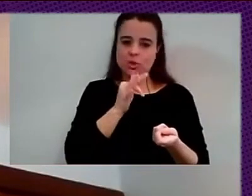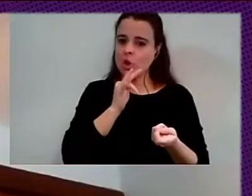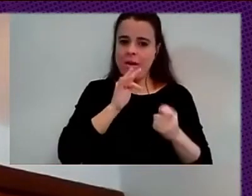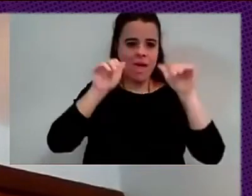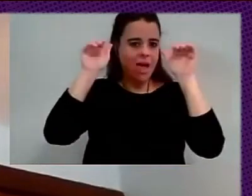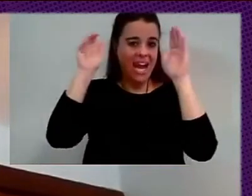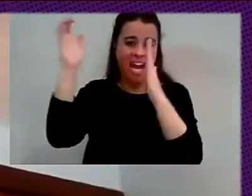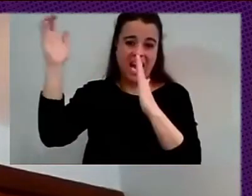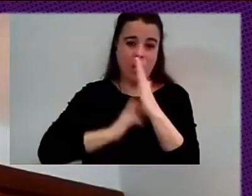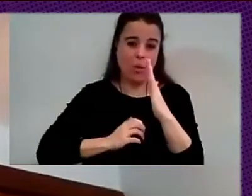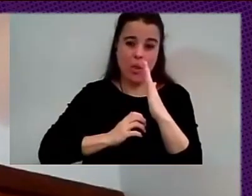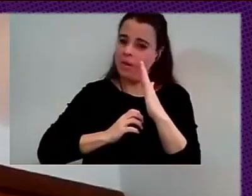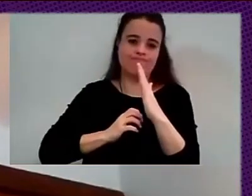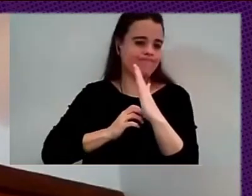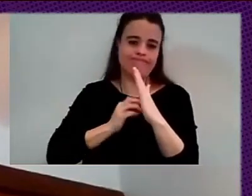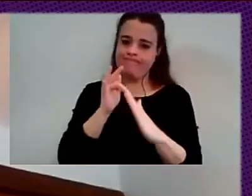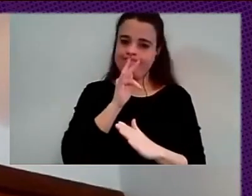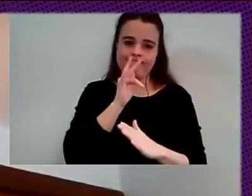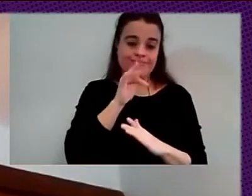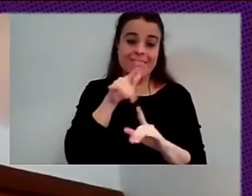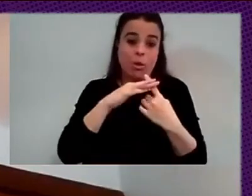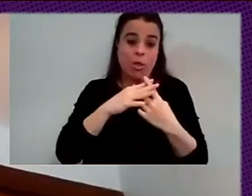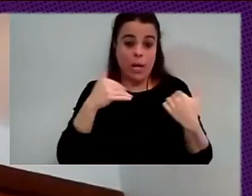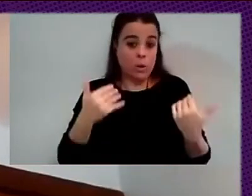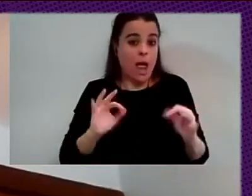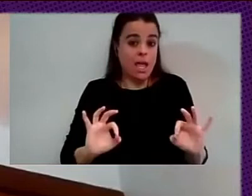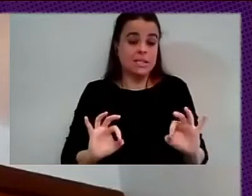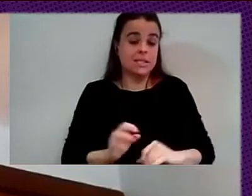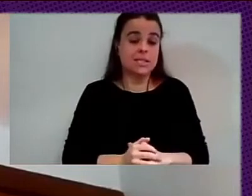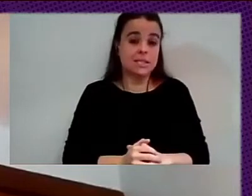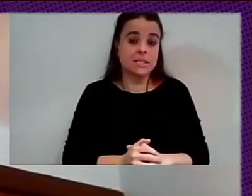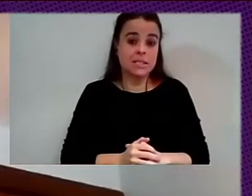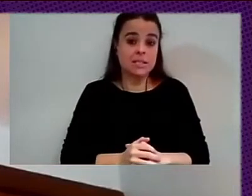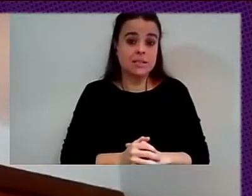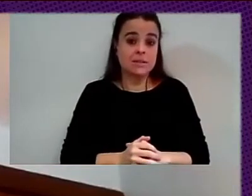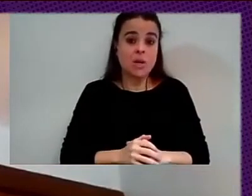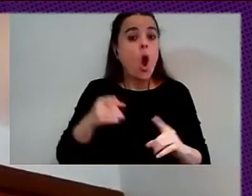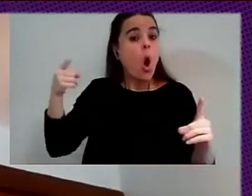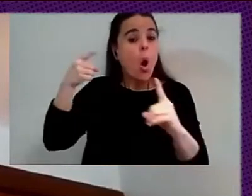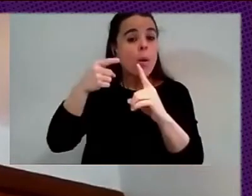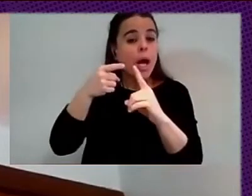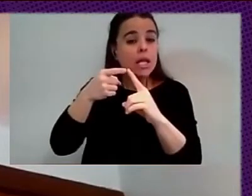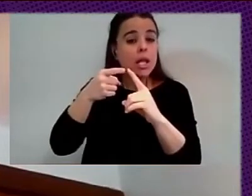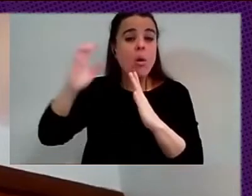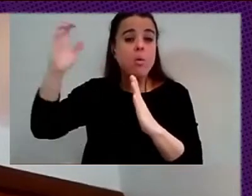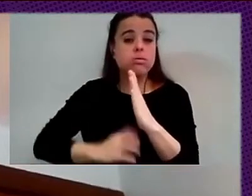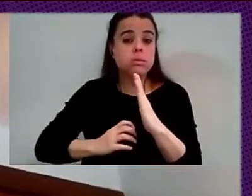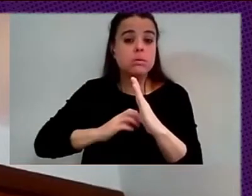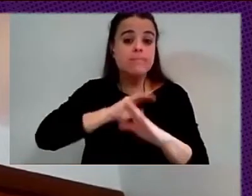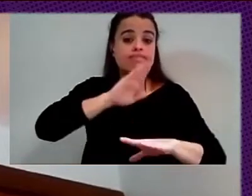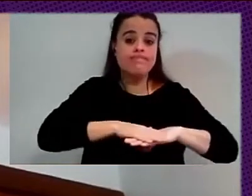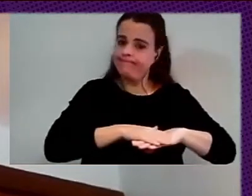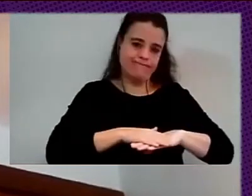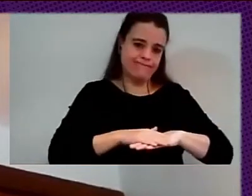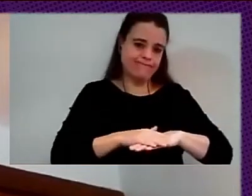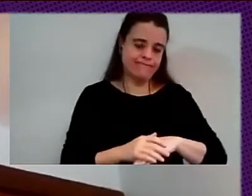is believed to prevent tipping points and environmental